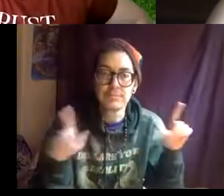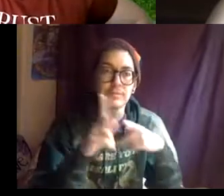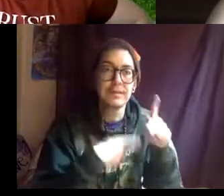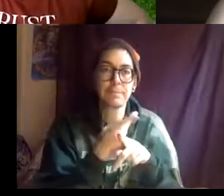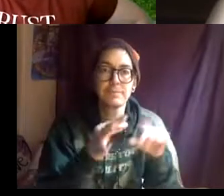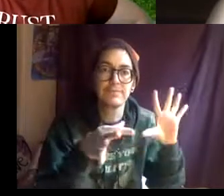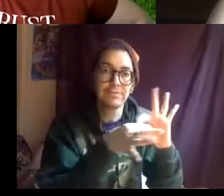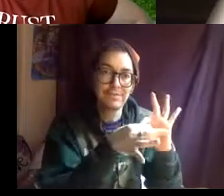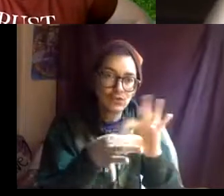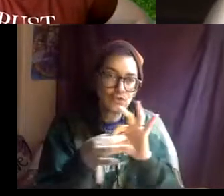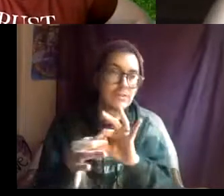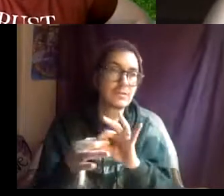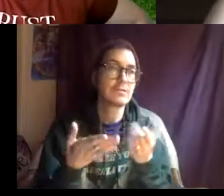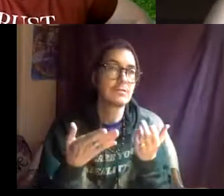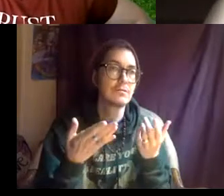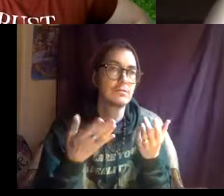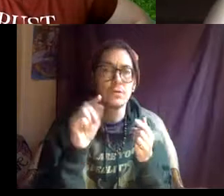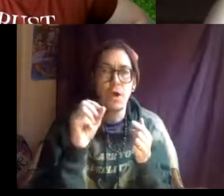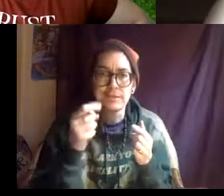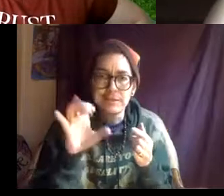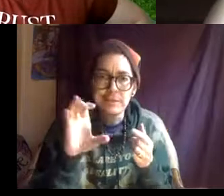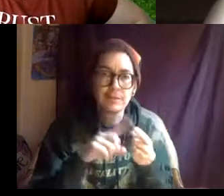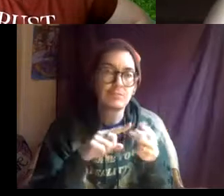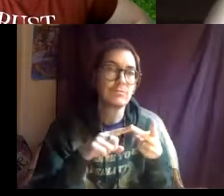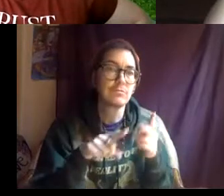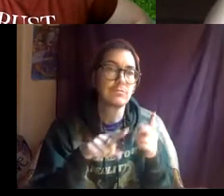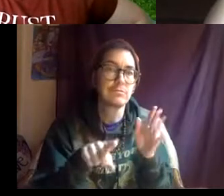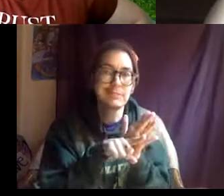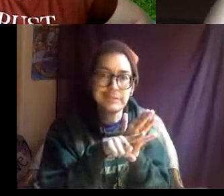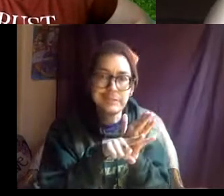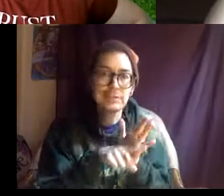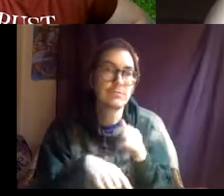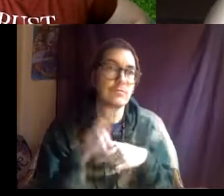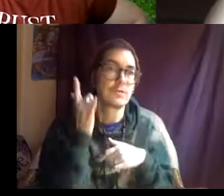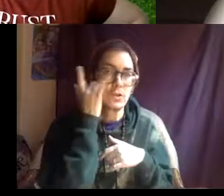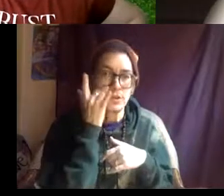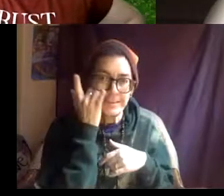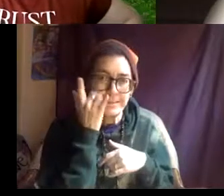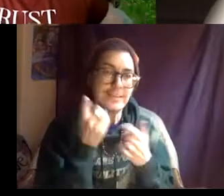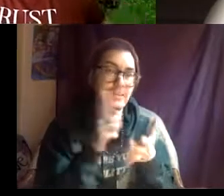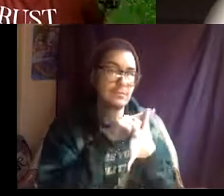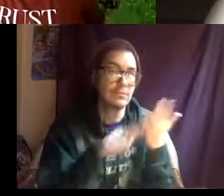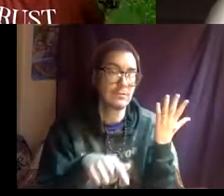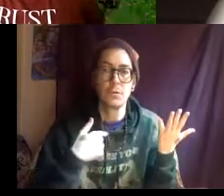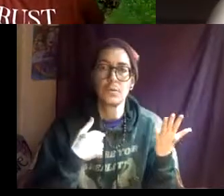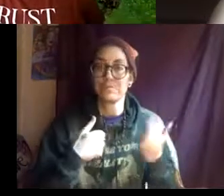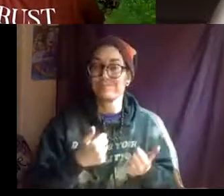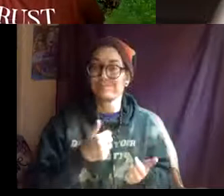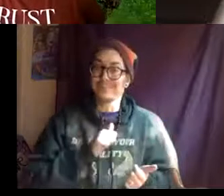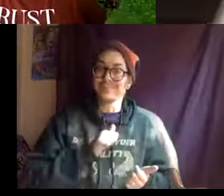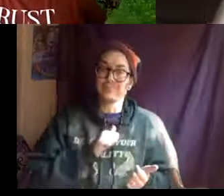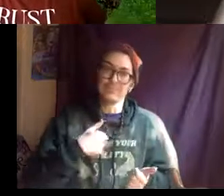I have experienced many different type of relationships, toxic relationships,